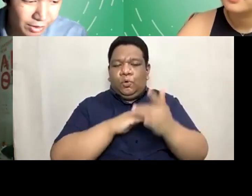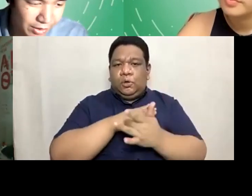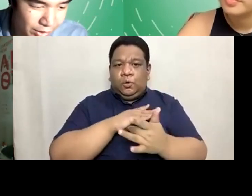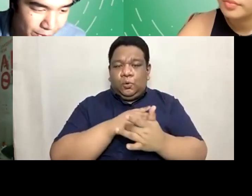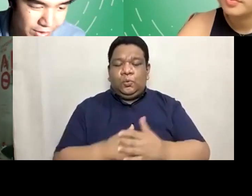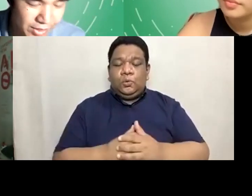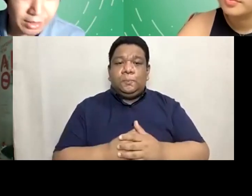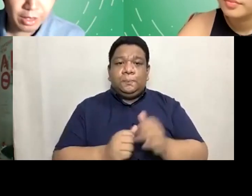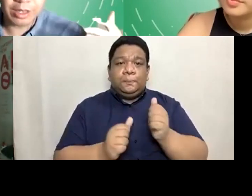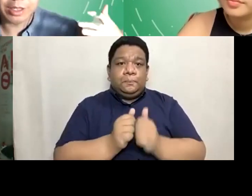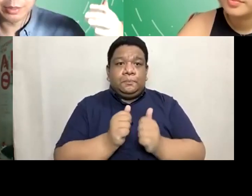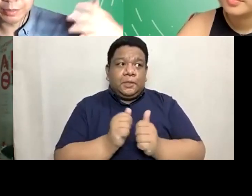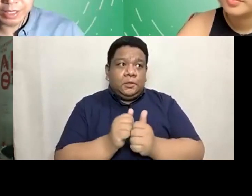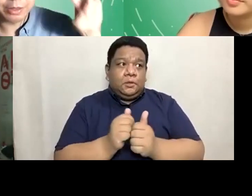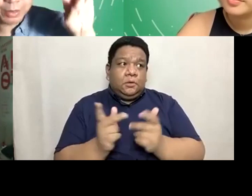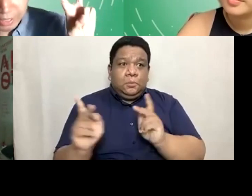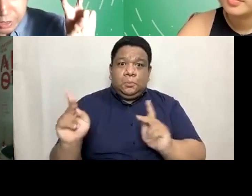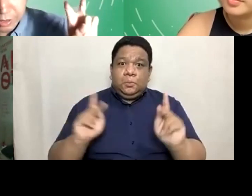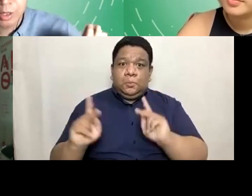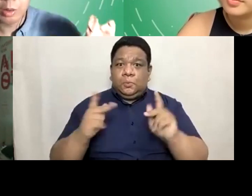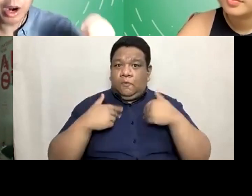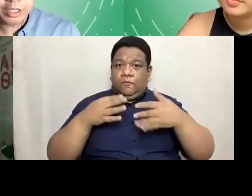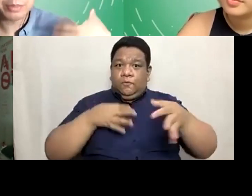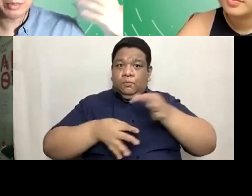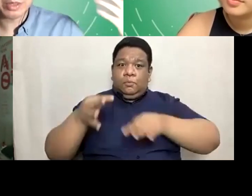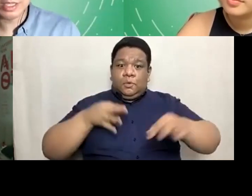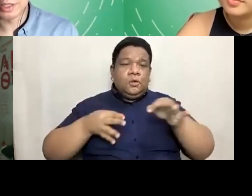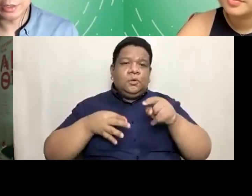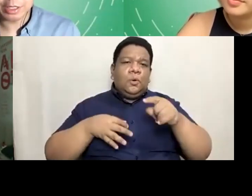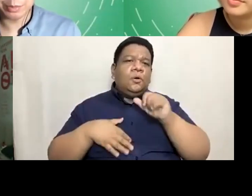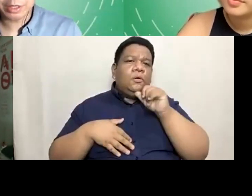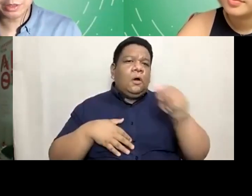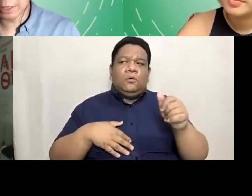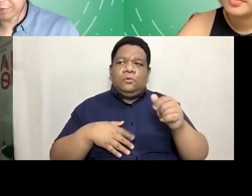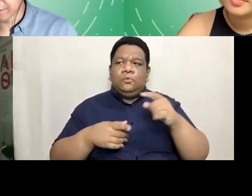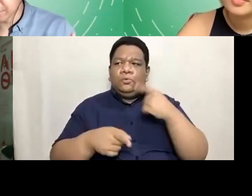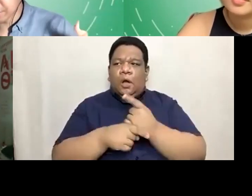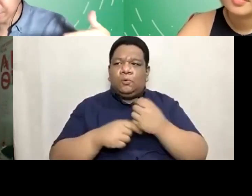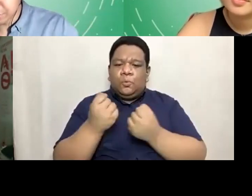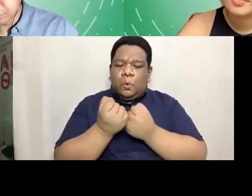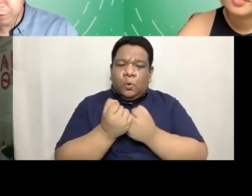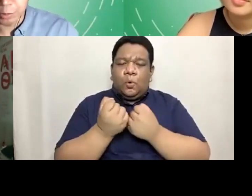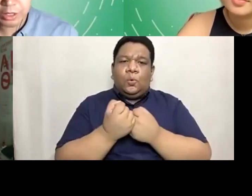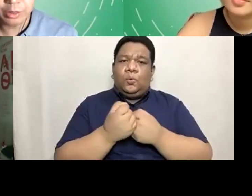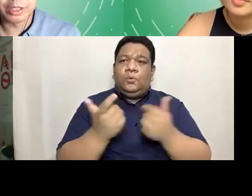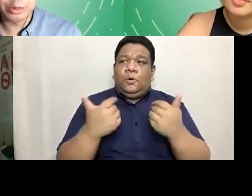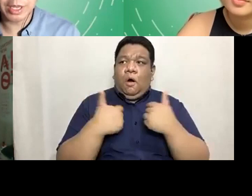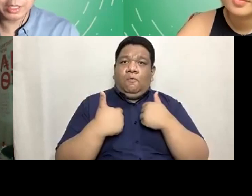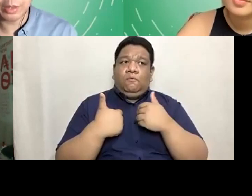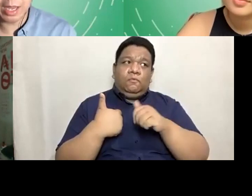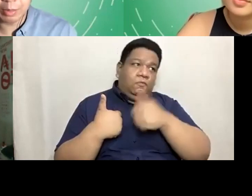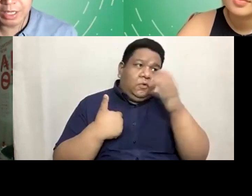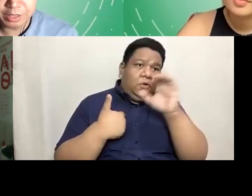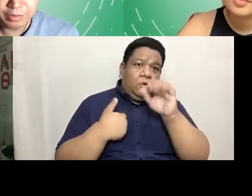either the humans that are being replaced aren't properly given the right support to either find new work or new